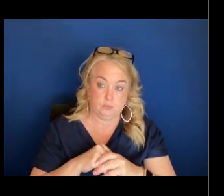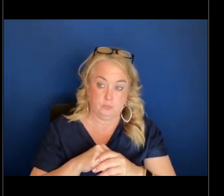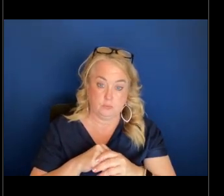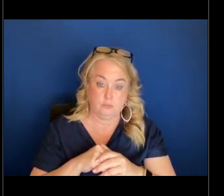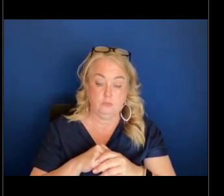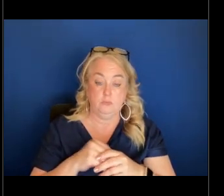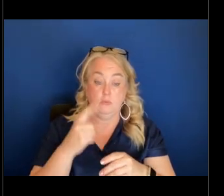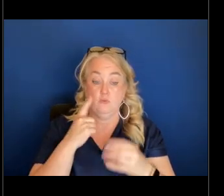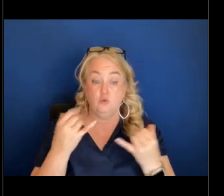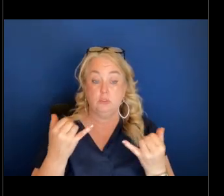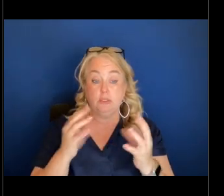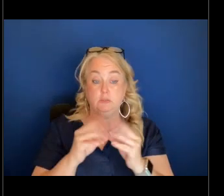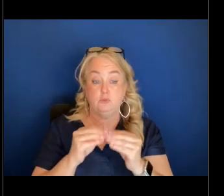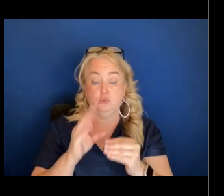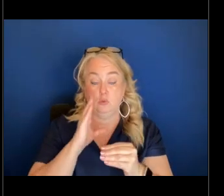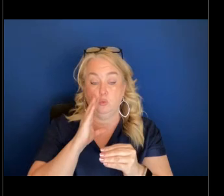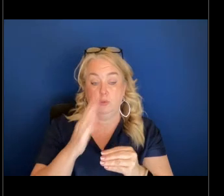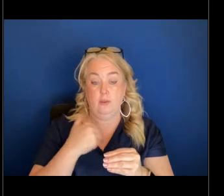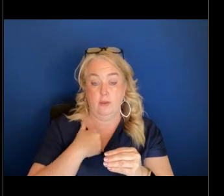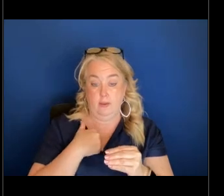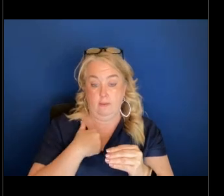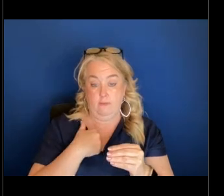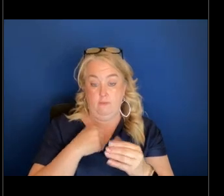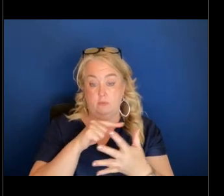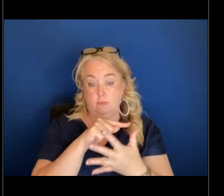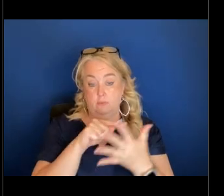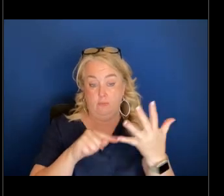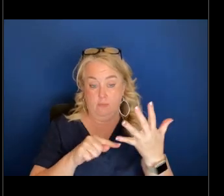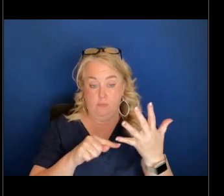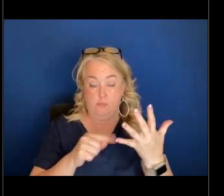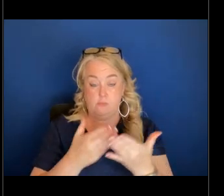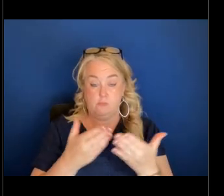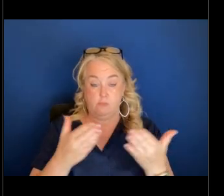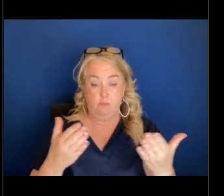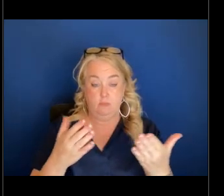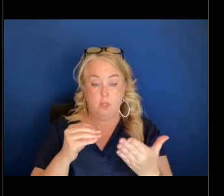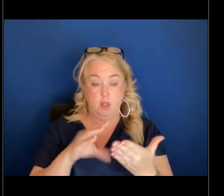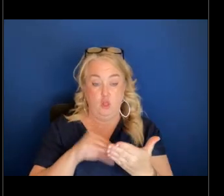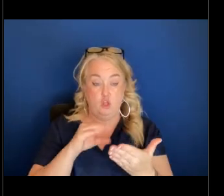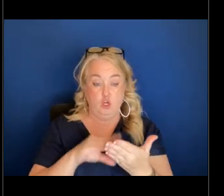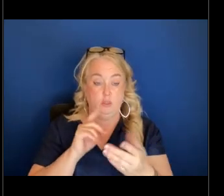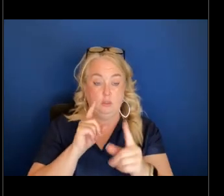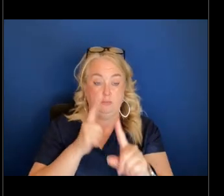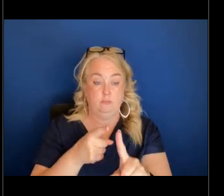During this session, we will cover the following topics and learning objectives.